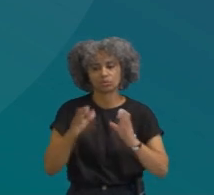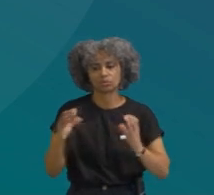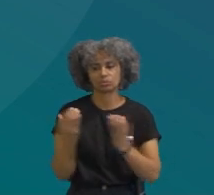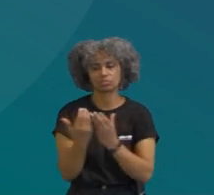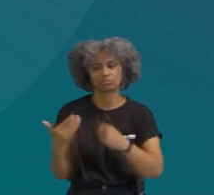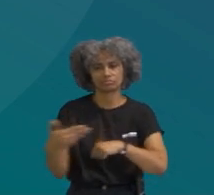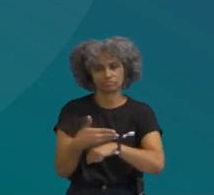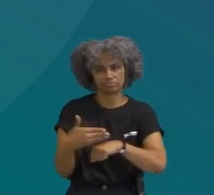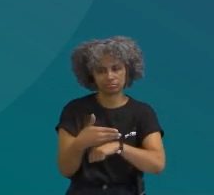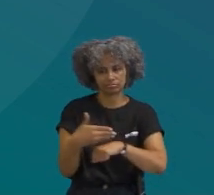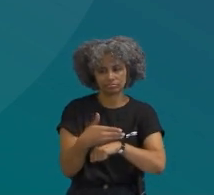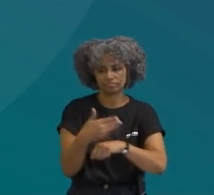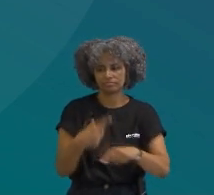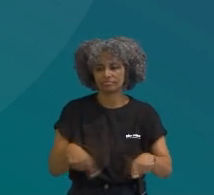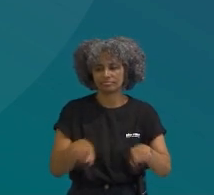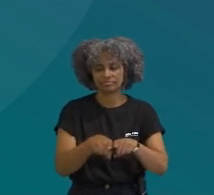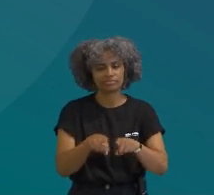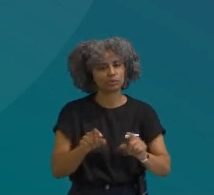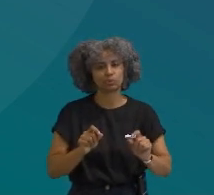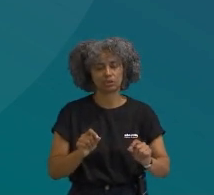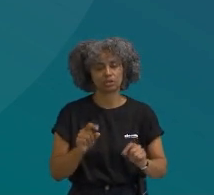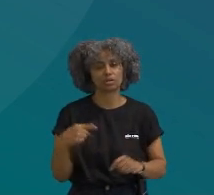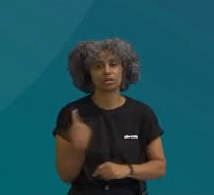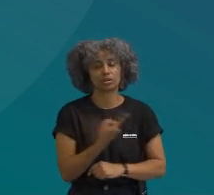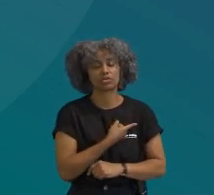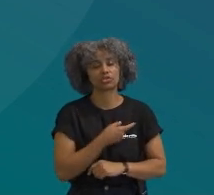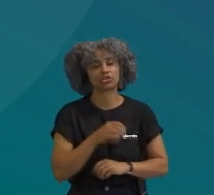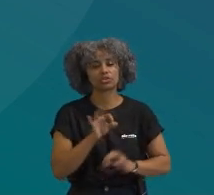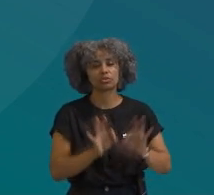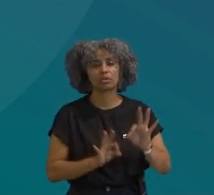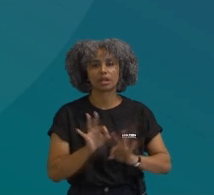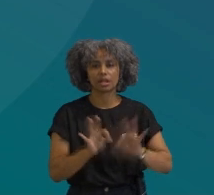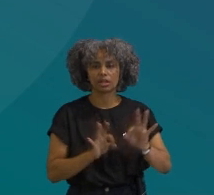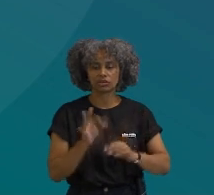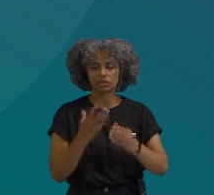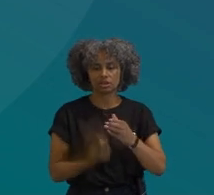are planning to draft a bill